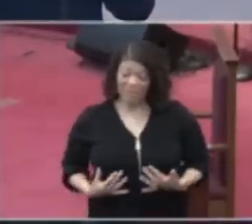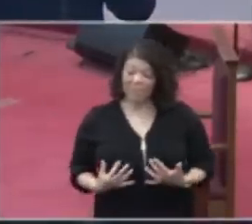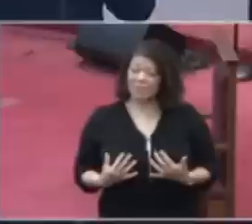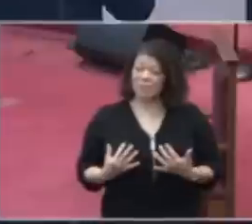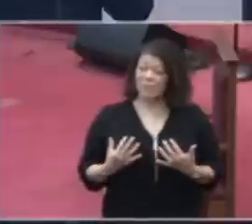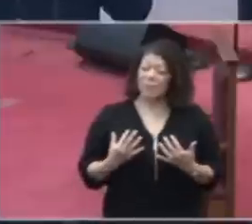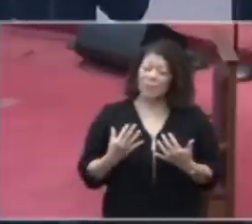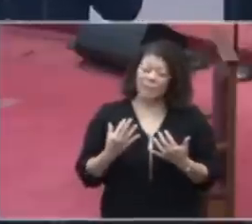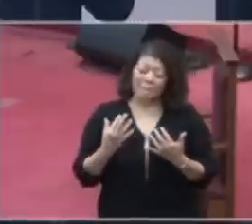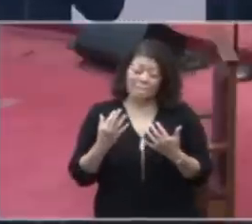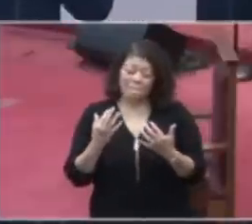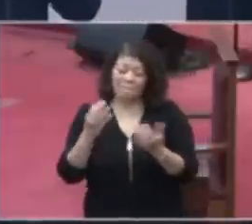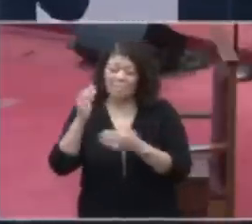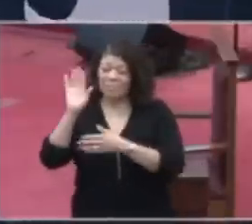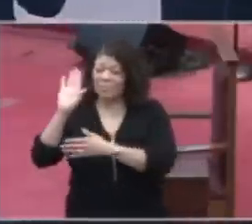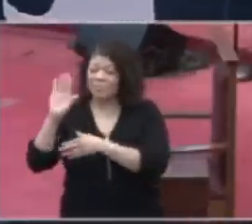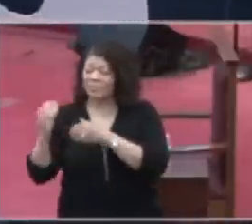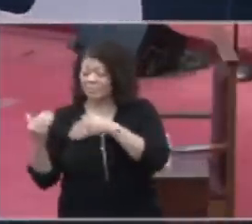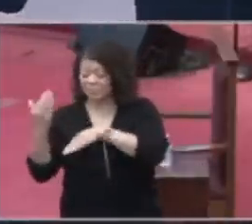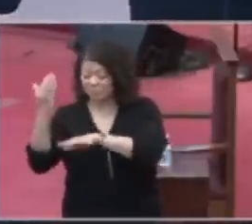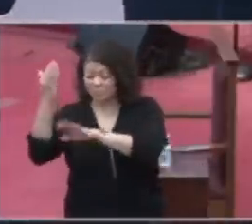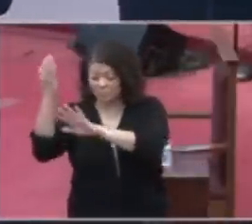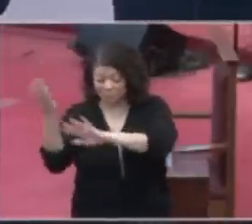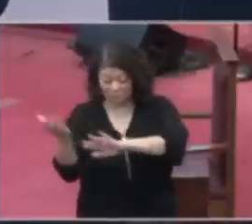That's it. Fill me up, God. Fill me,